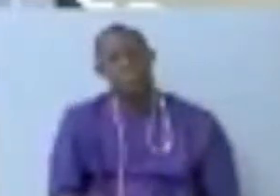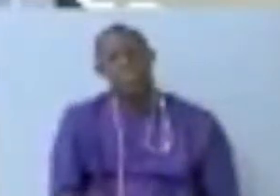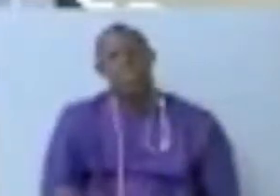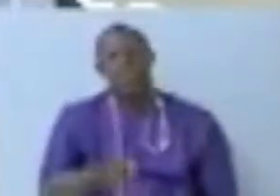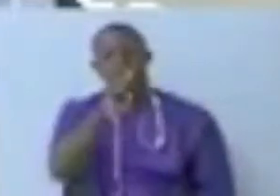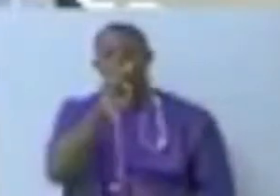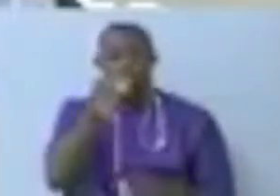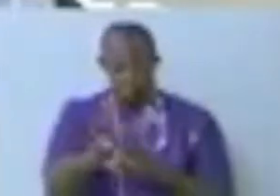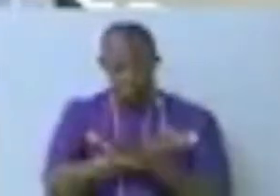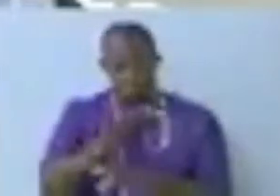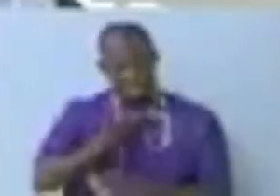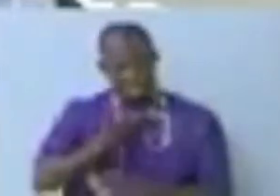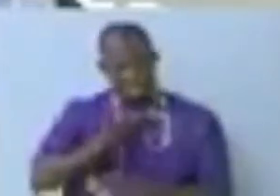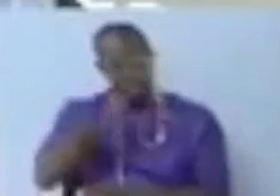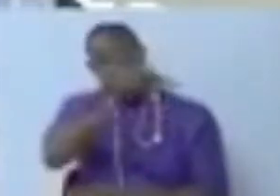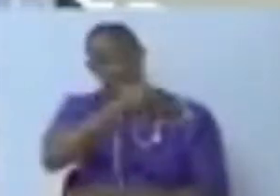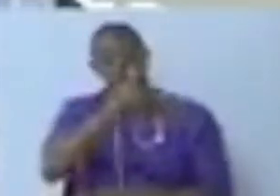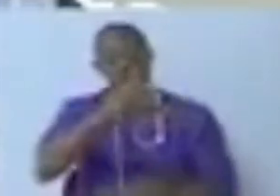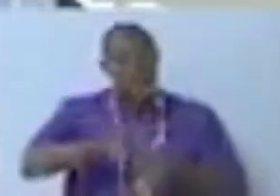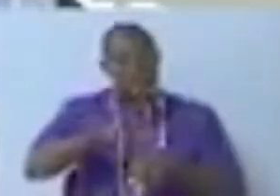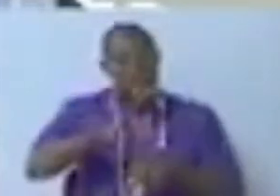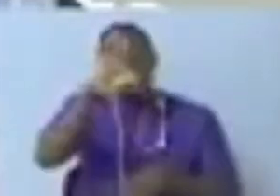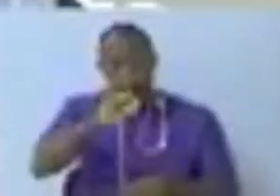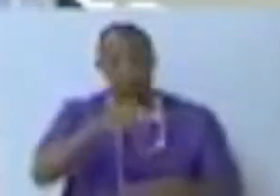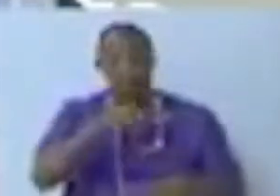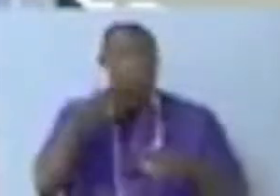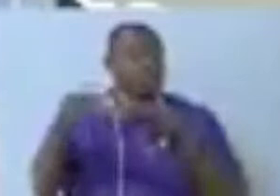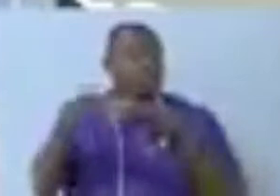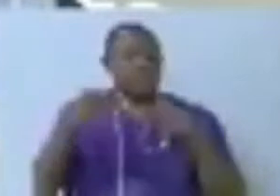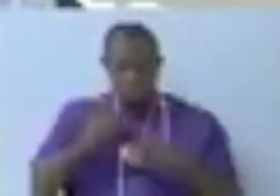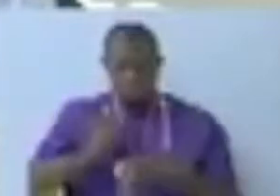you were present during the execution. Do